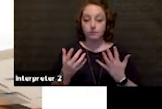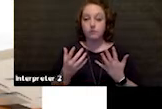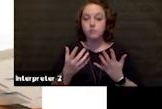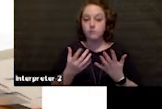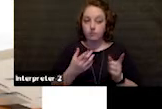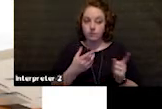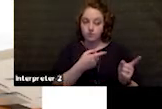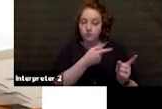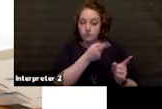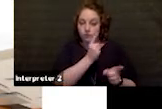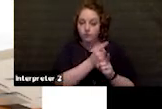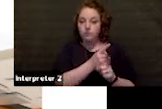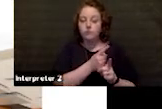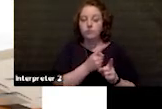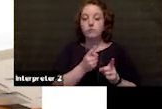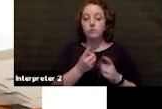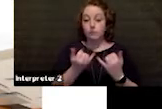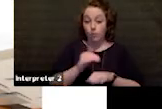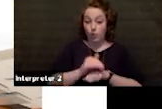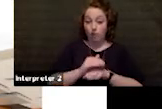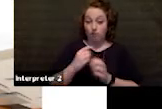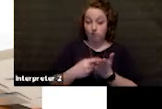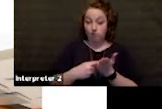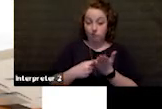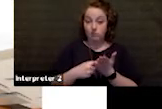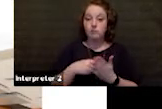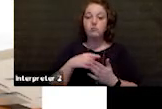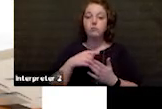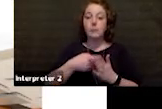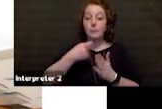level budget. And so,